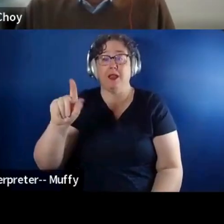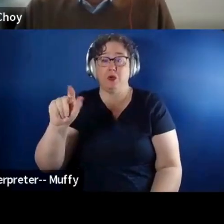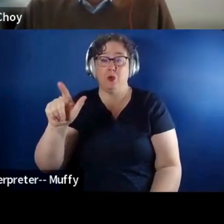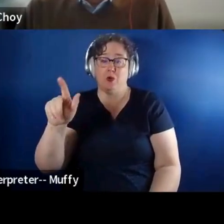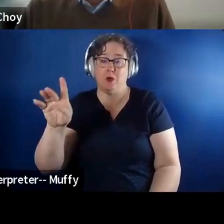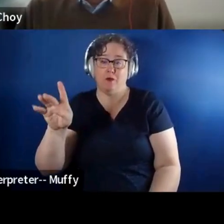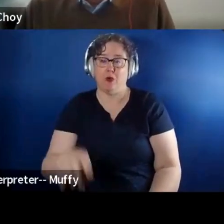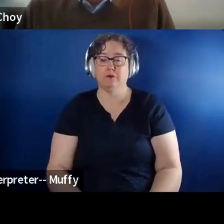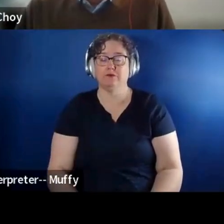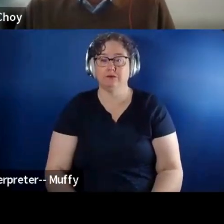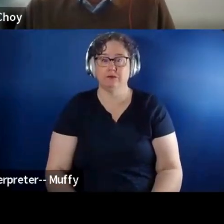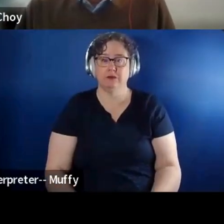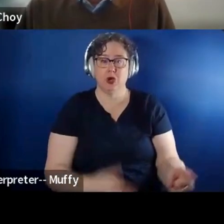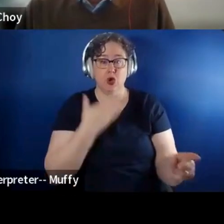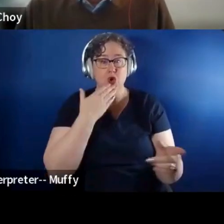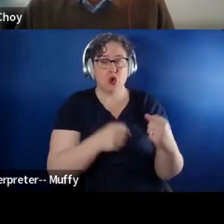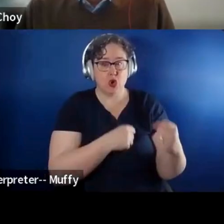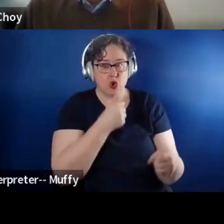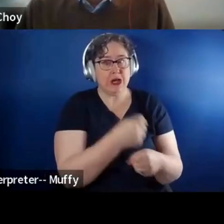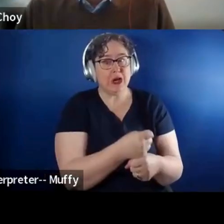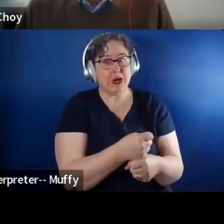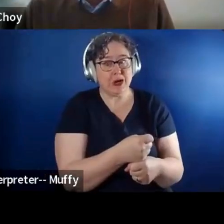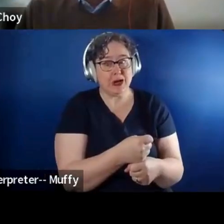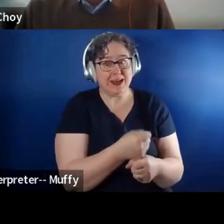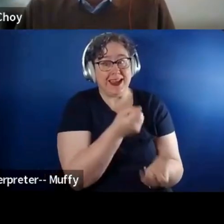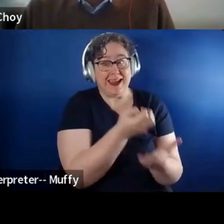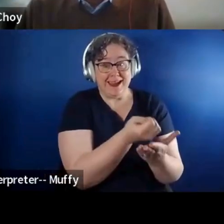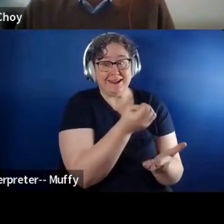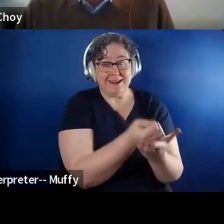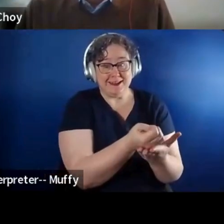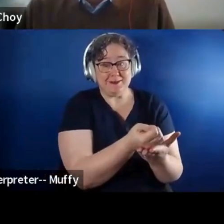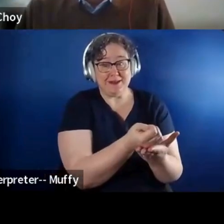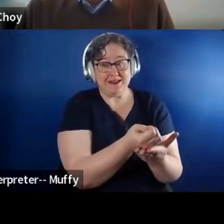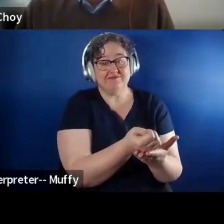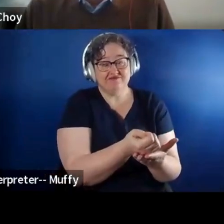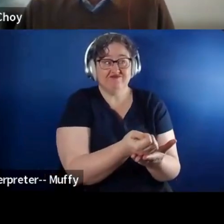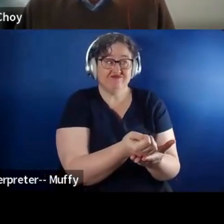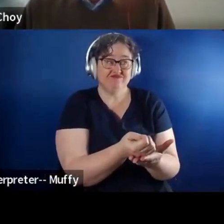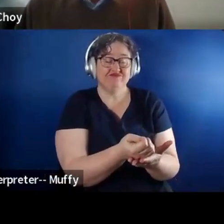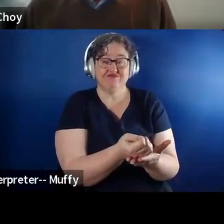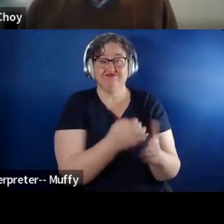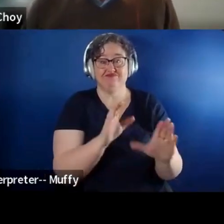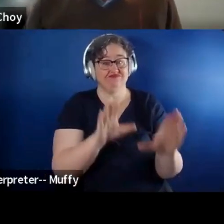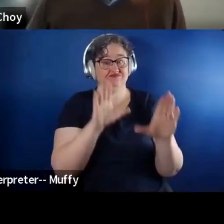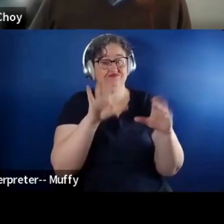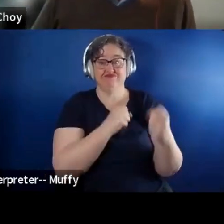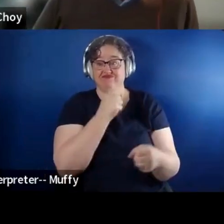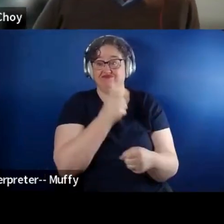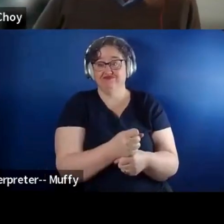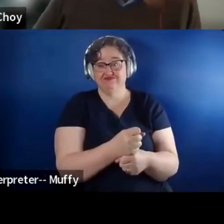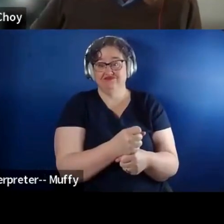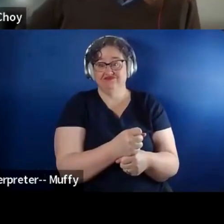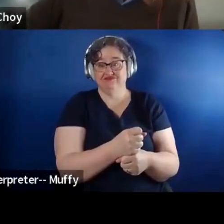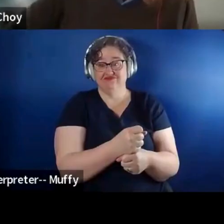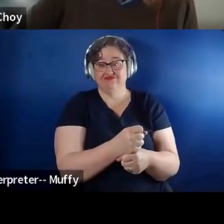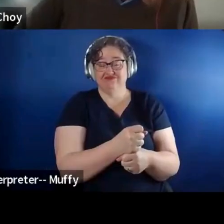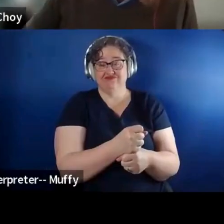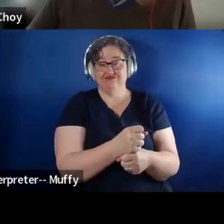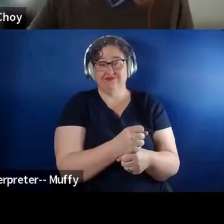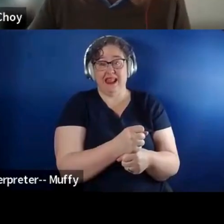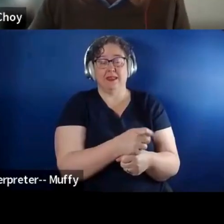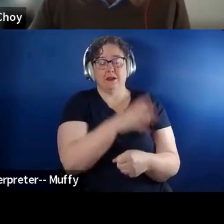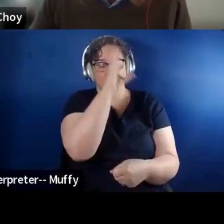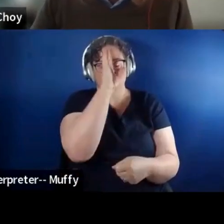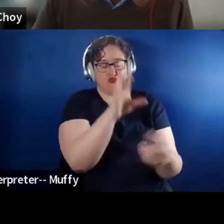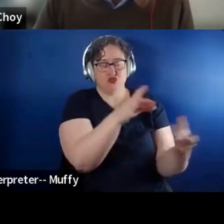at 2024. It was a good year. It was a good, economically speaking, 2024 was a great year. And there's a direct